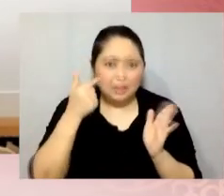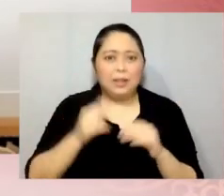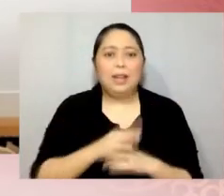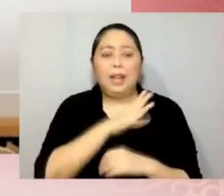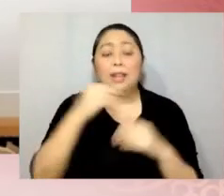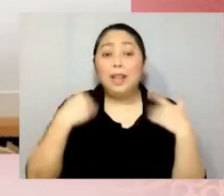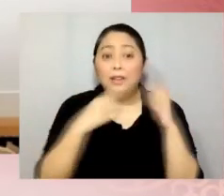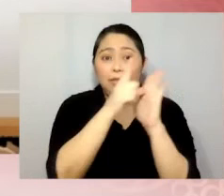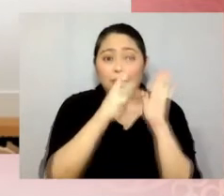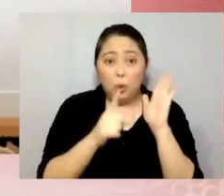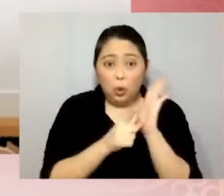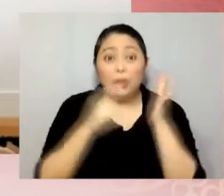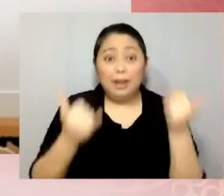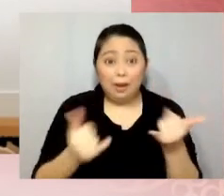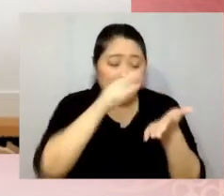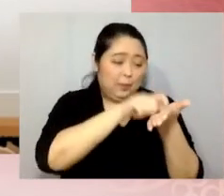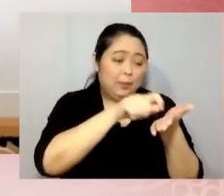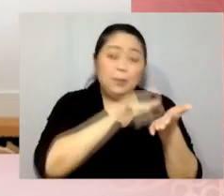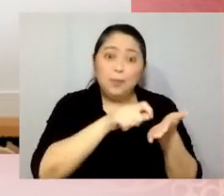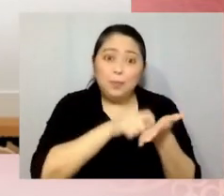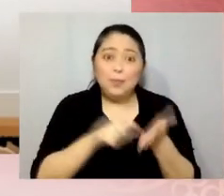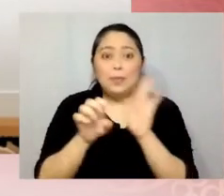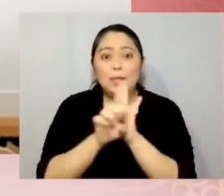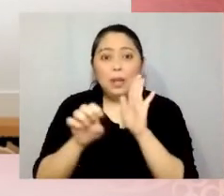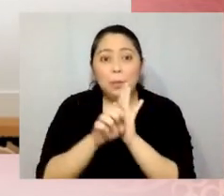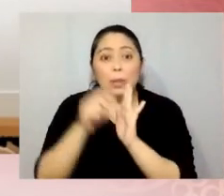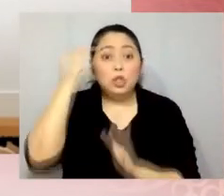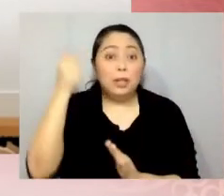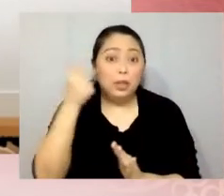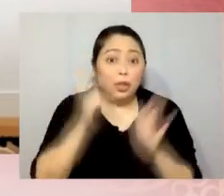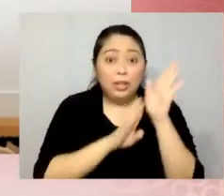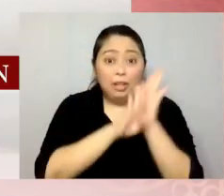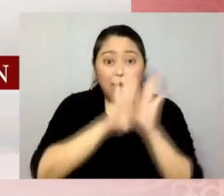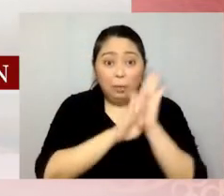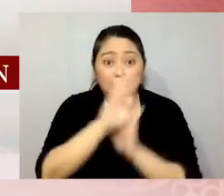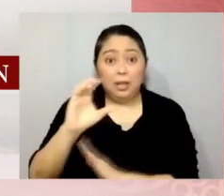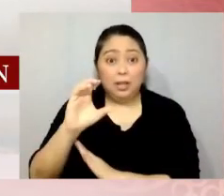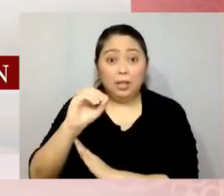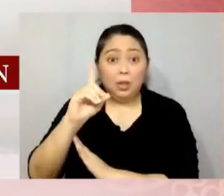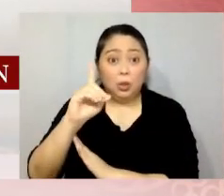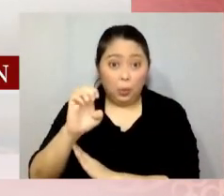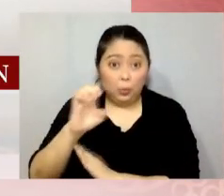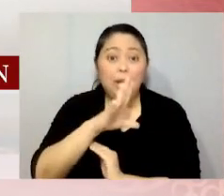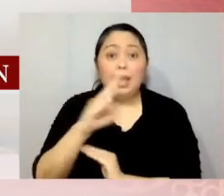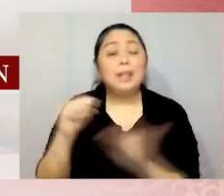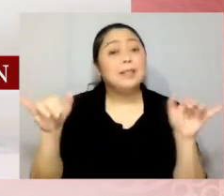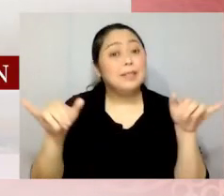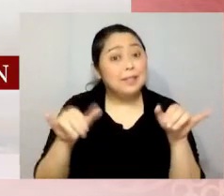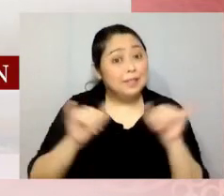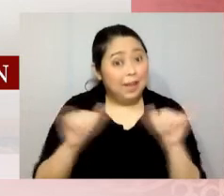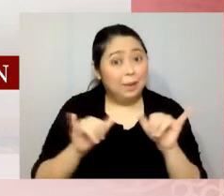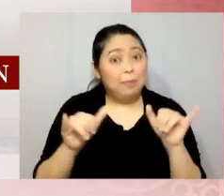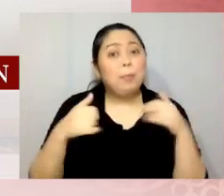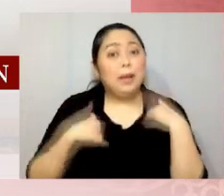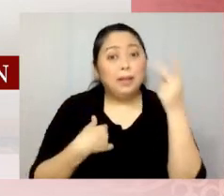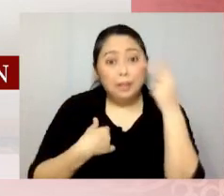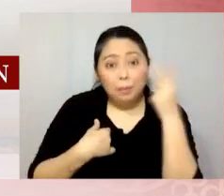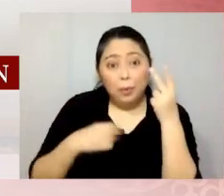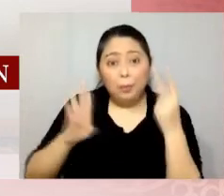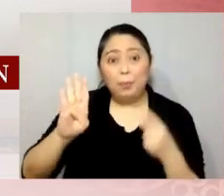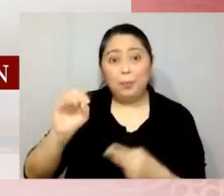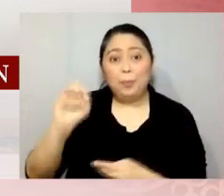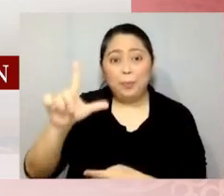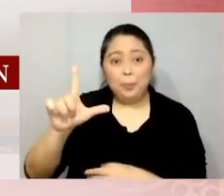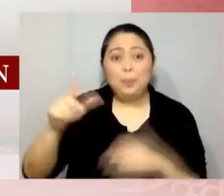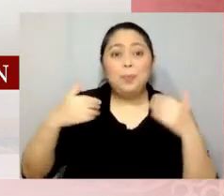are we are drafting right now, like the Gender Development Code. And at the same time, you will find in the Bangsamoro Organic Law that there